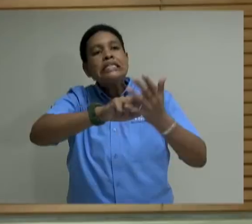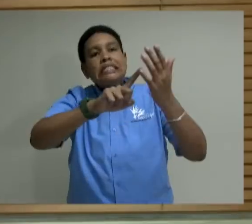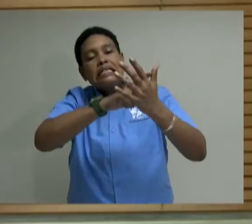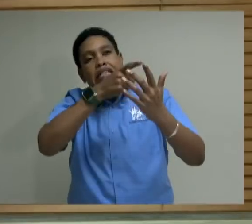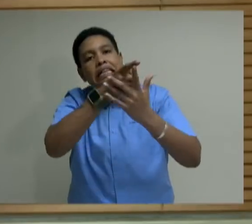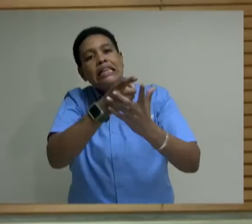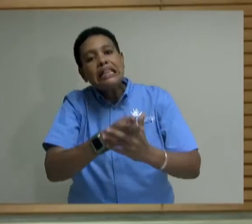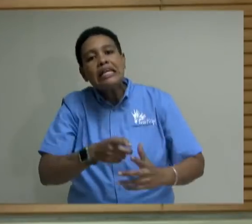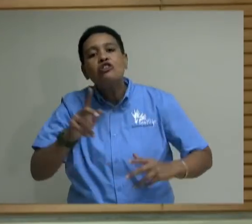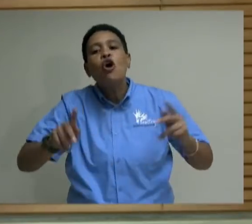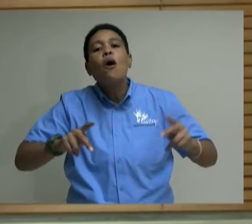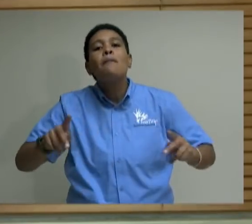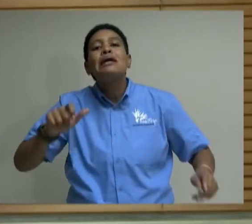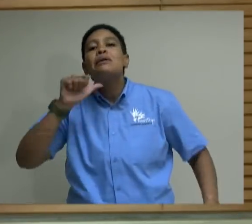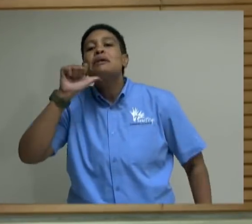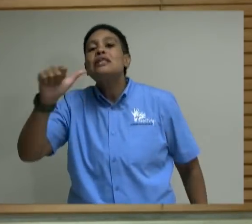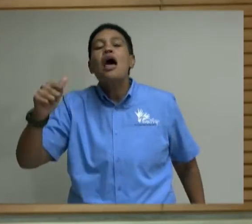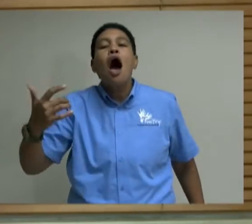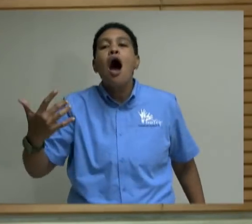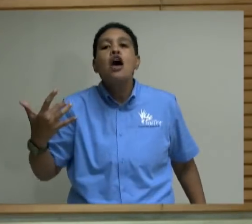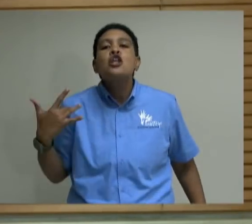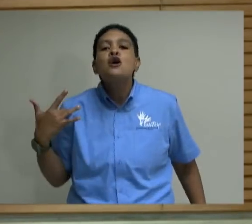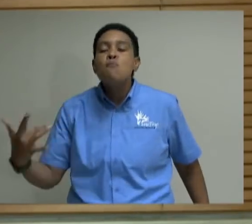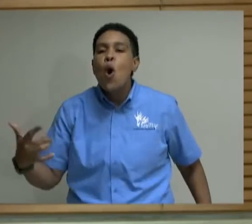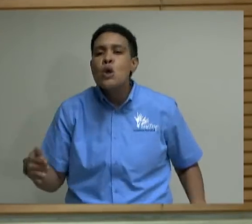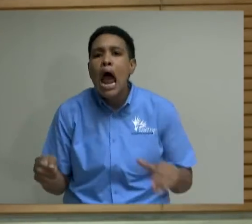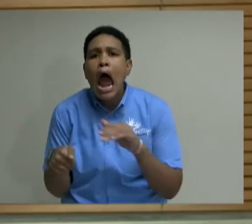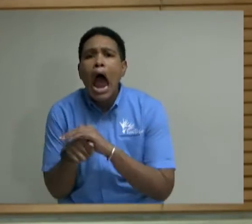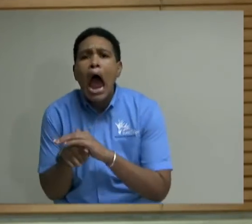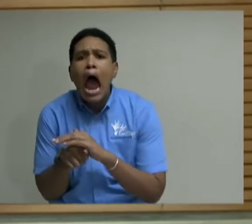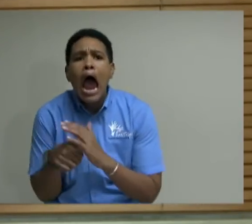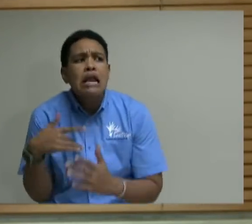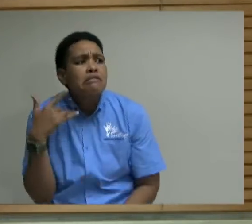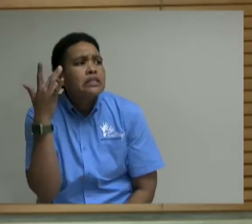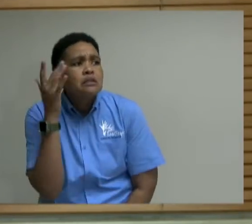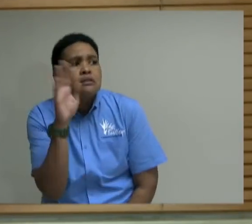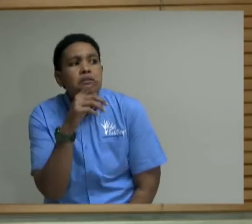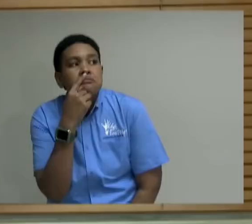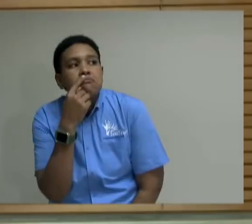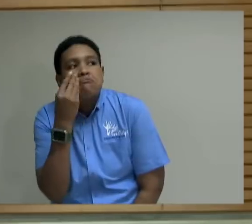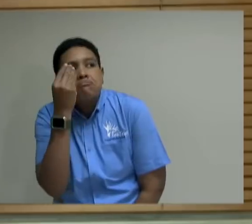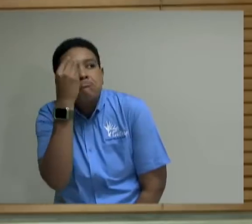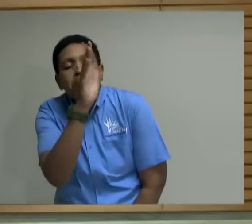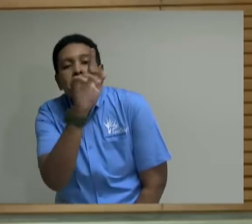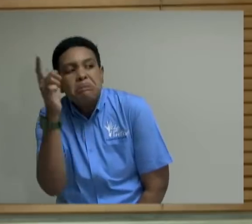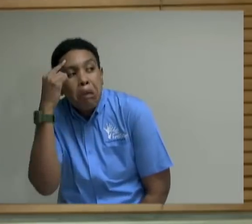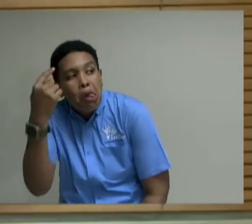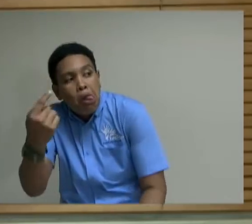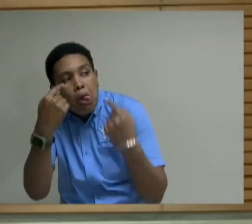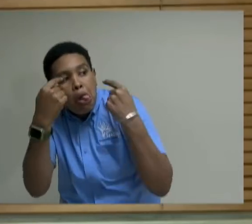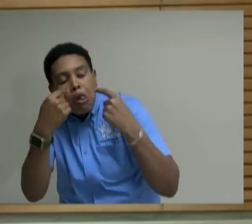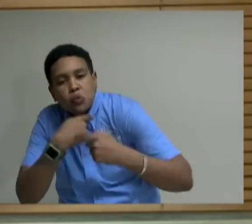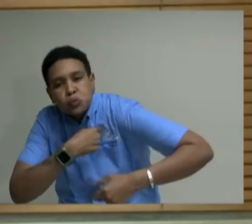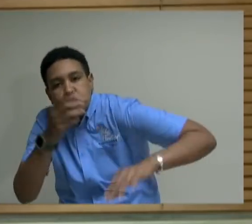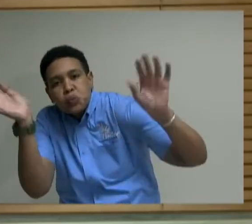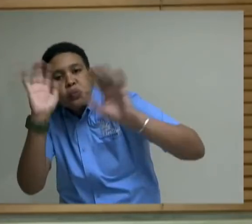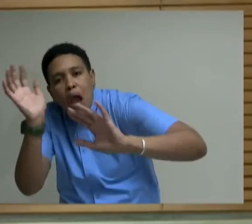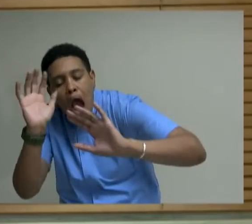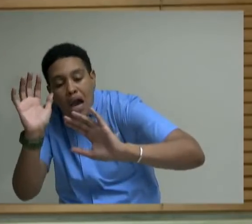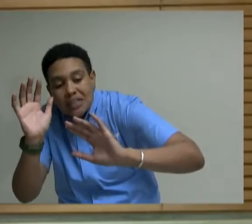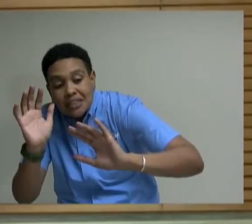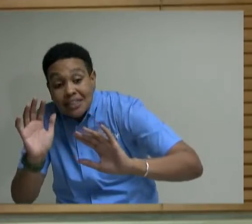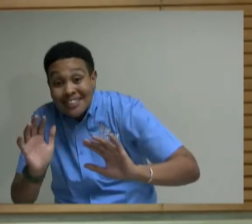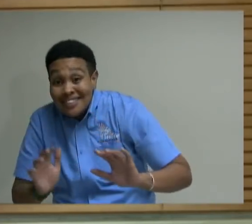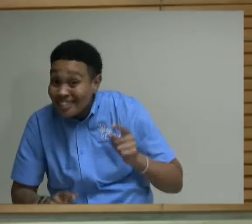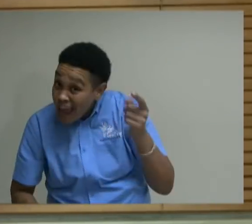so persons are not prone to hide whatever symptoms they're having, because they know that even if you're